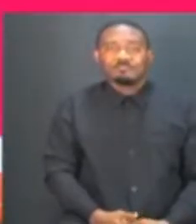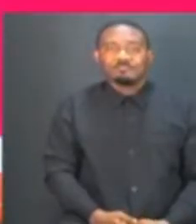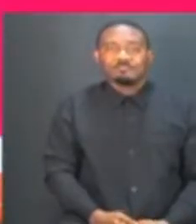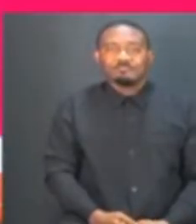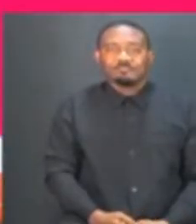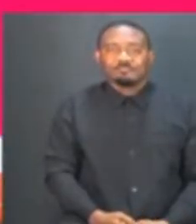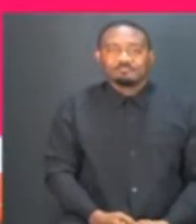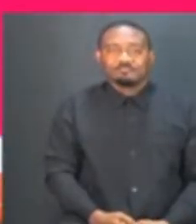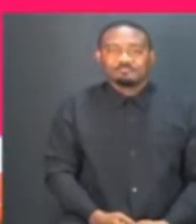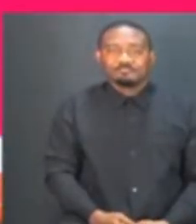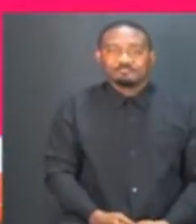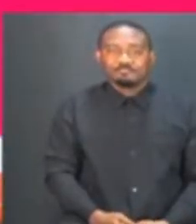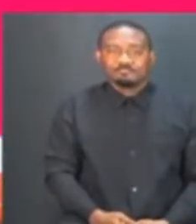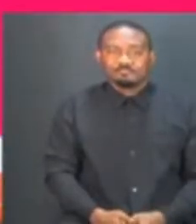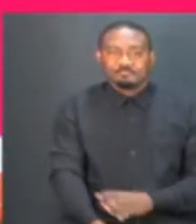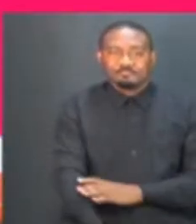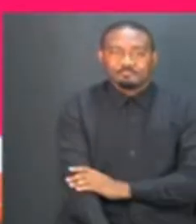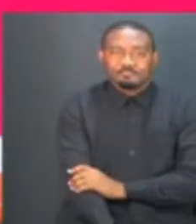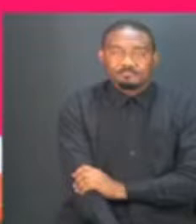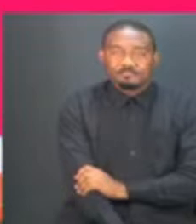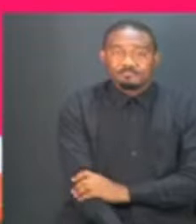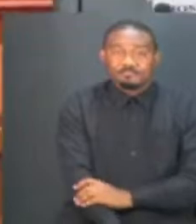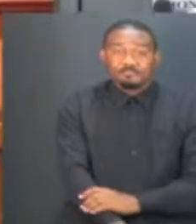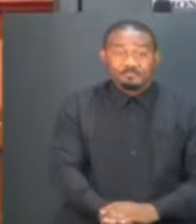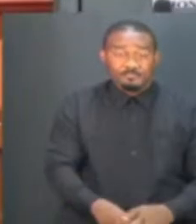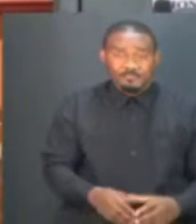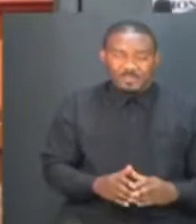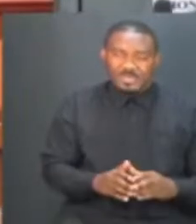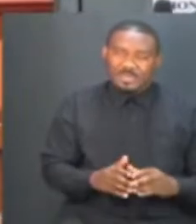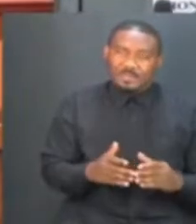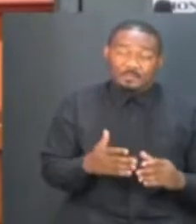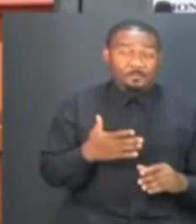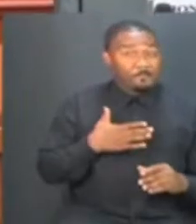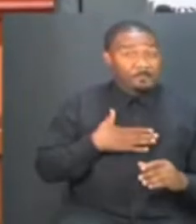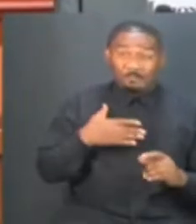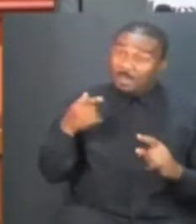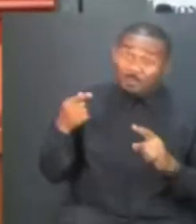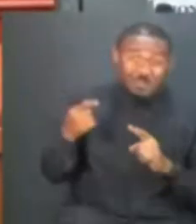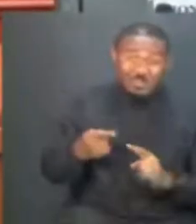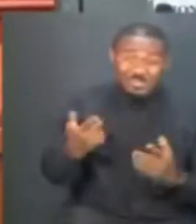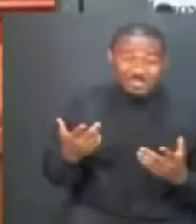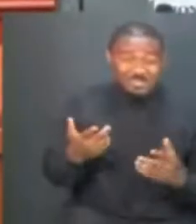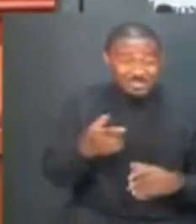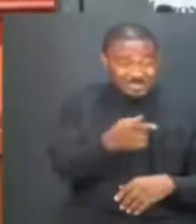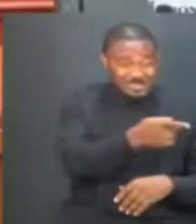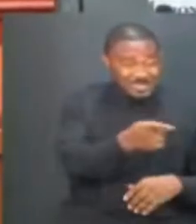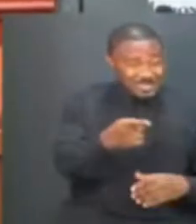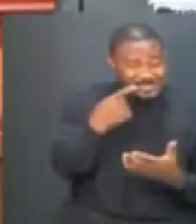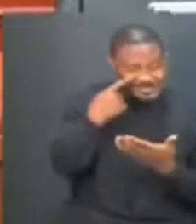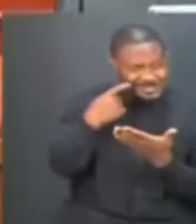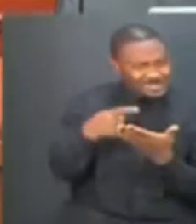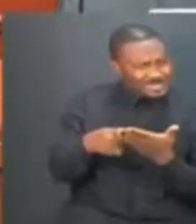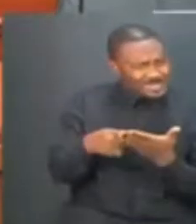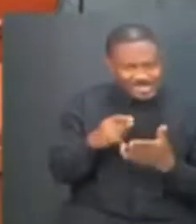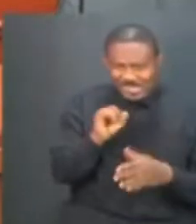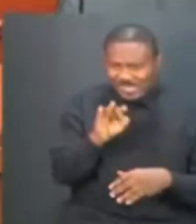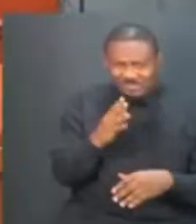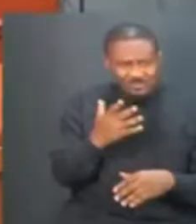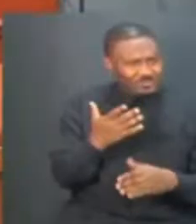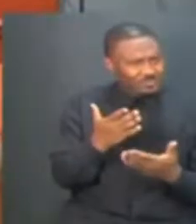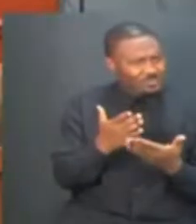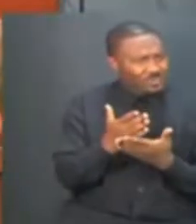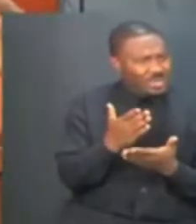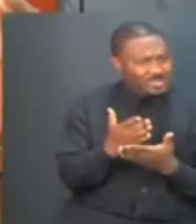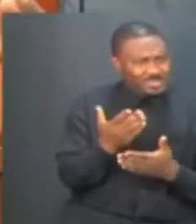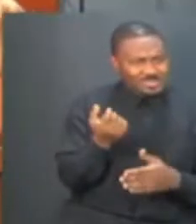I'm saying that they could cross-check to be sure whether I'm right or wrong. This is no injury. There